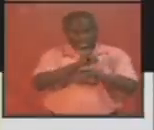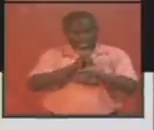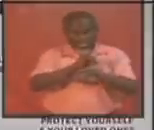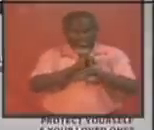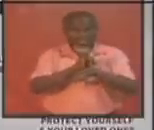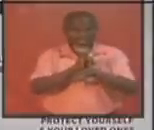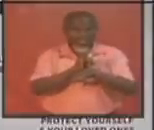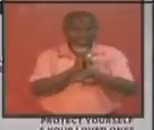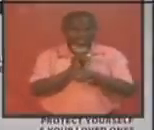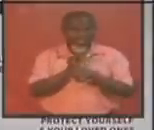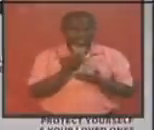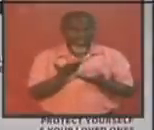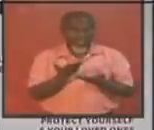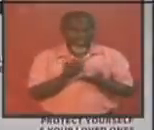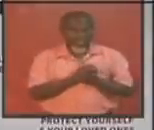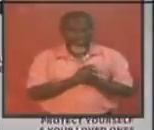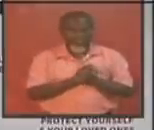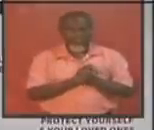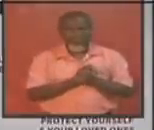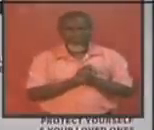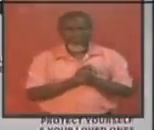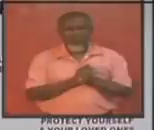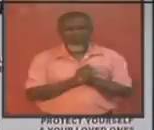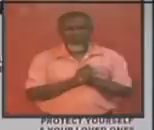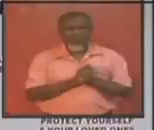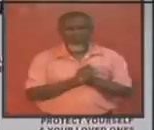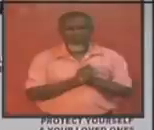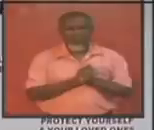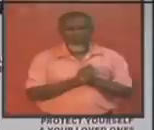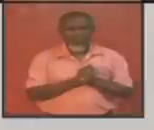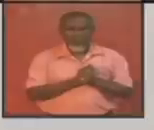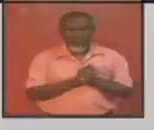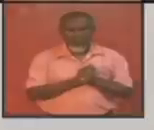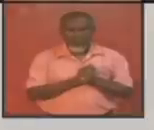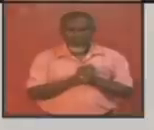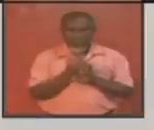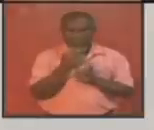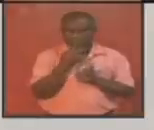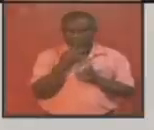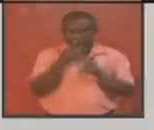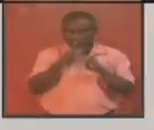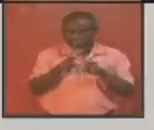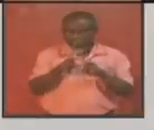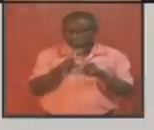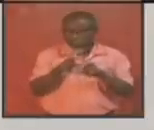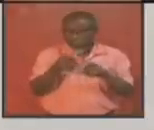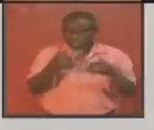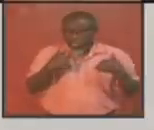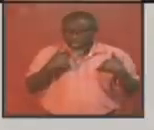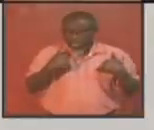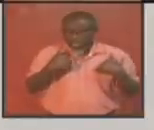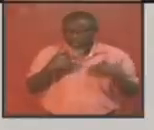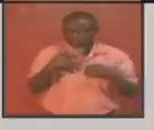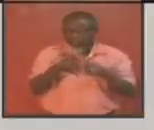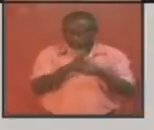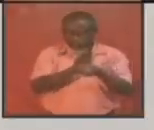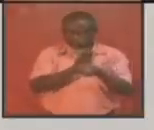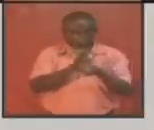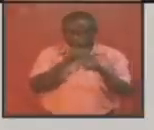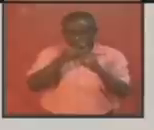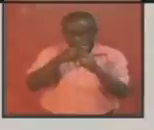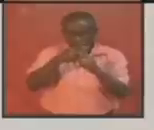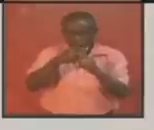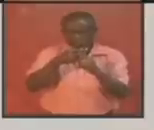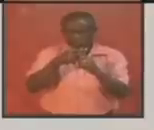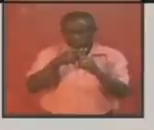So with regards to your first question, and we had spoken about persons who have COVID-19, and the guideline is as follows. So if you have a confirmed